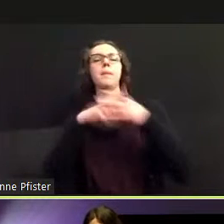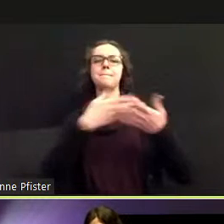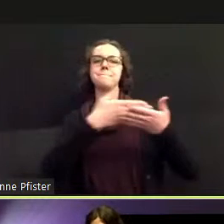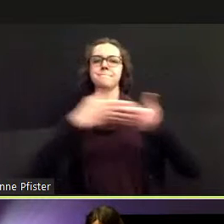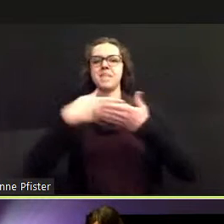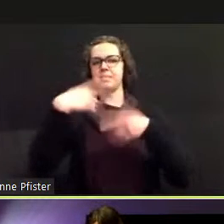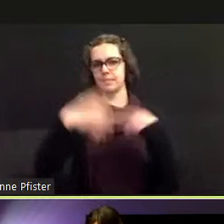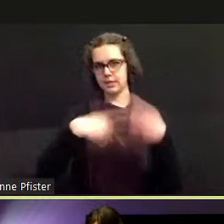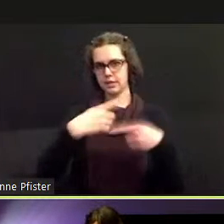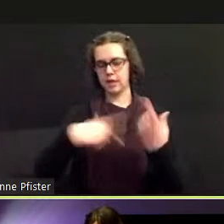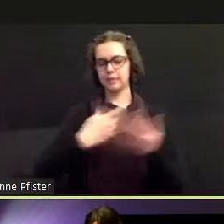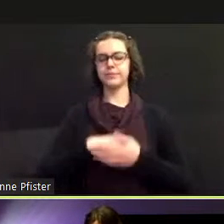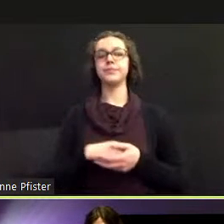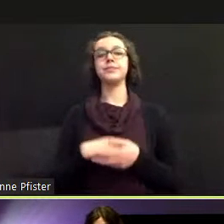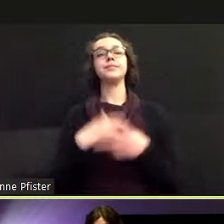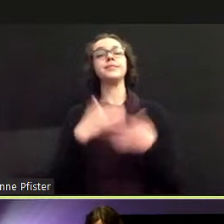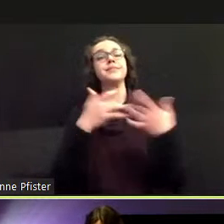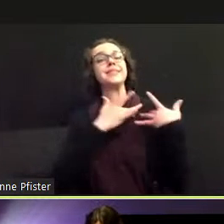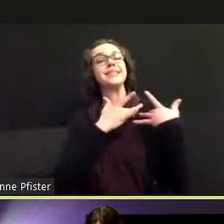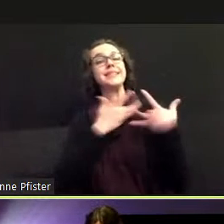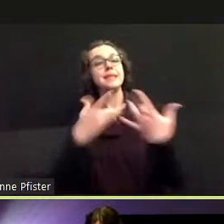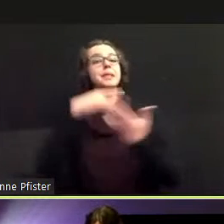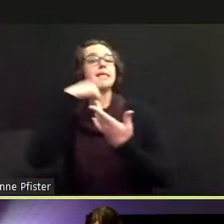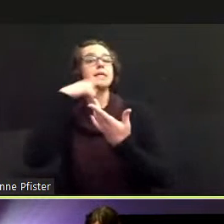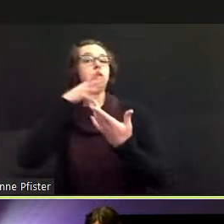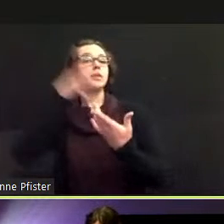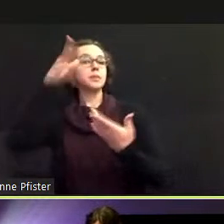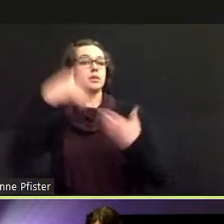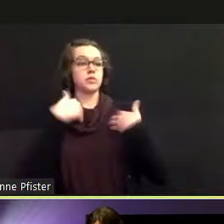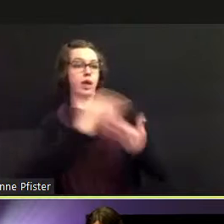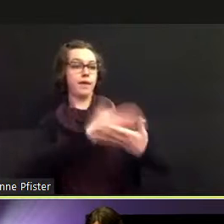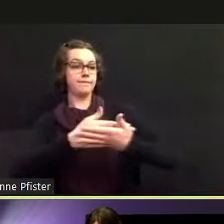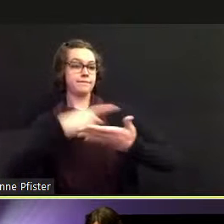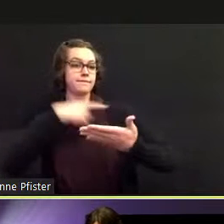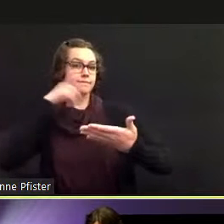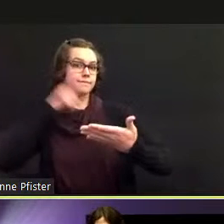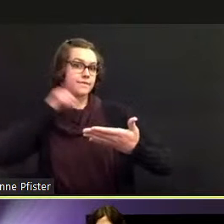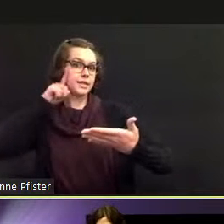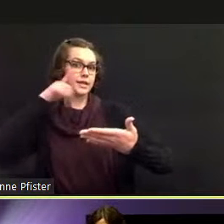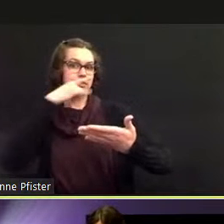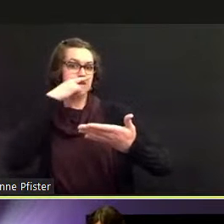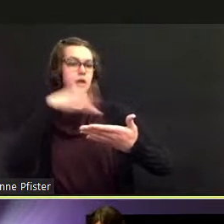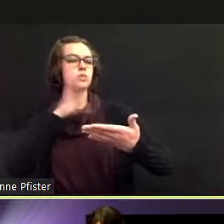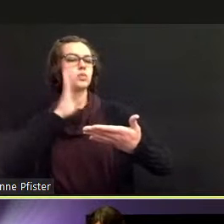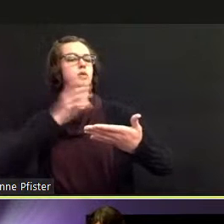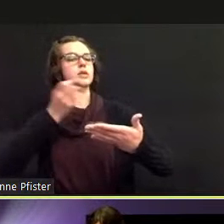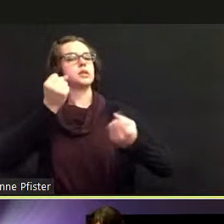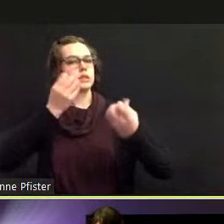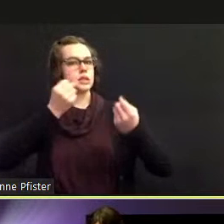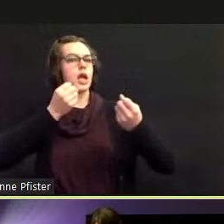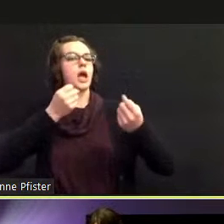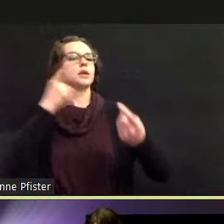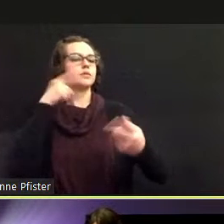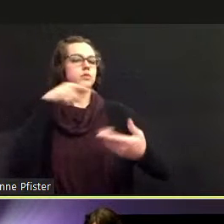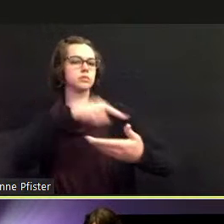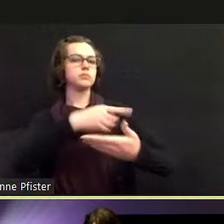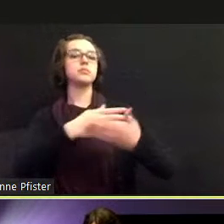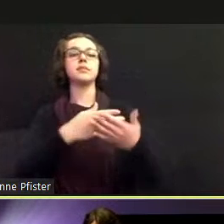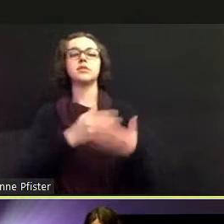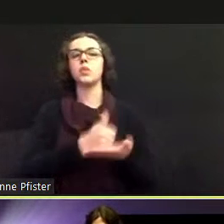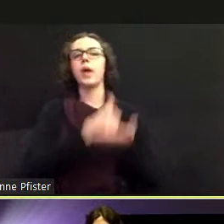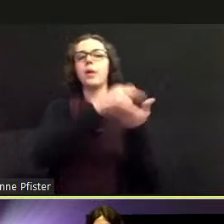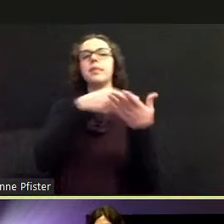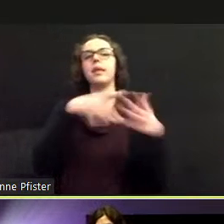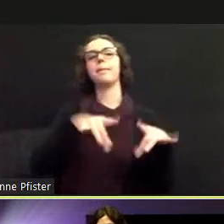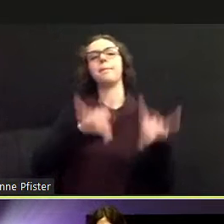signs, through which hearing parents teach their hearing children signs to ostensibly help enrich their early language production skills. However, this video,